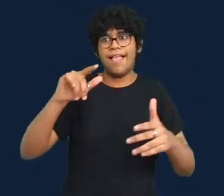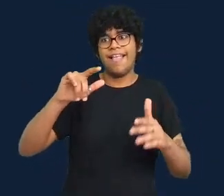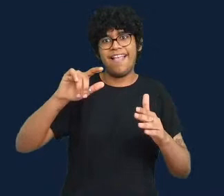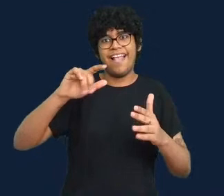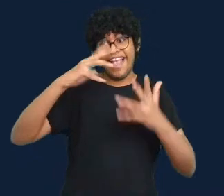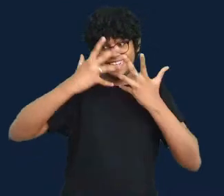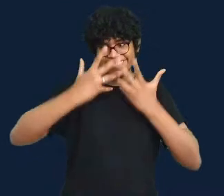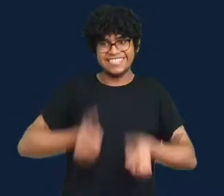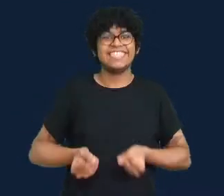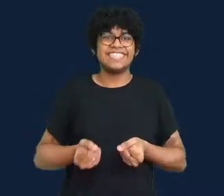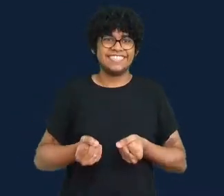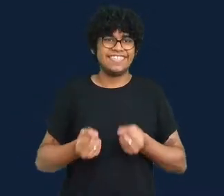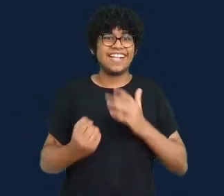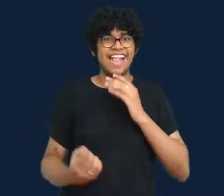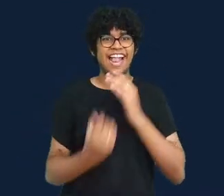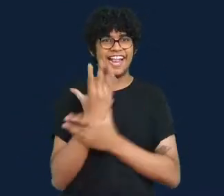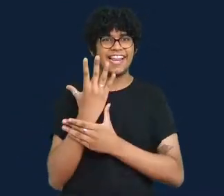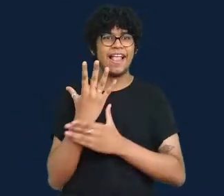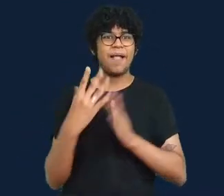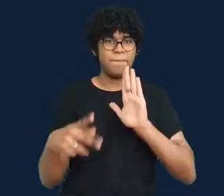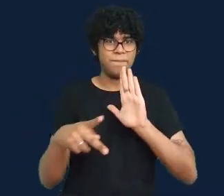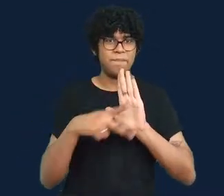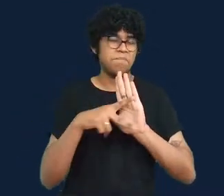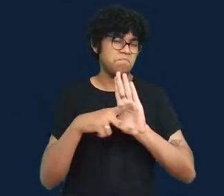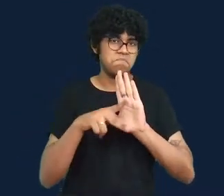more developed countries are doing it well.